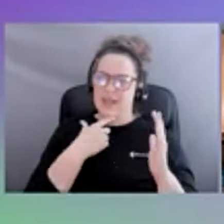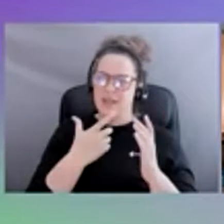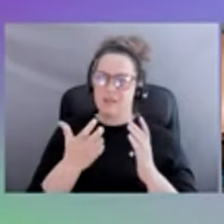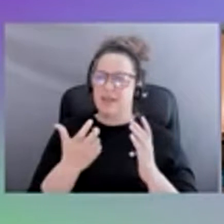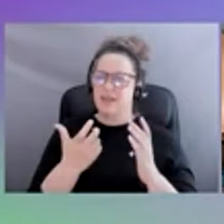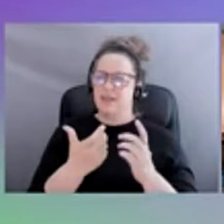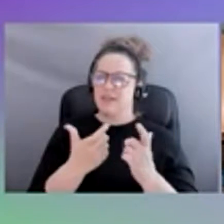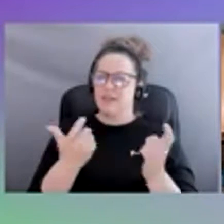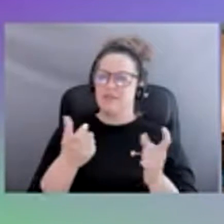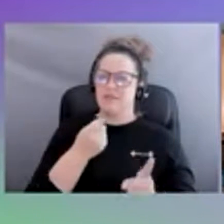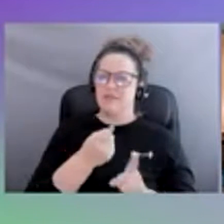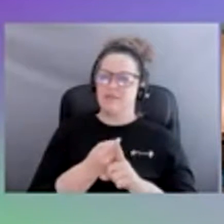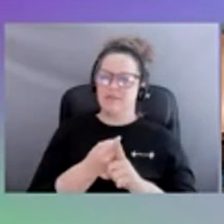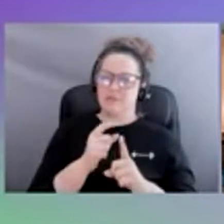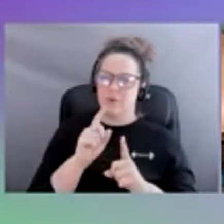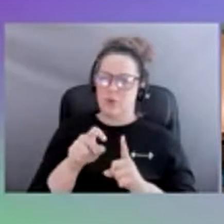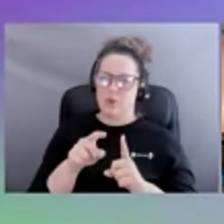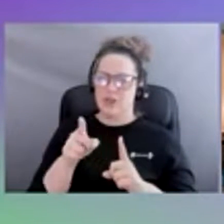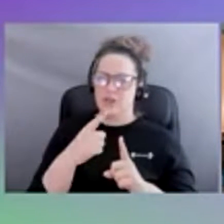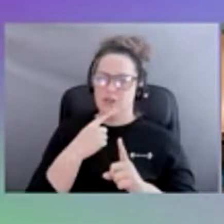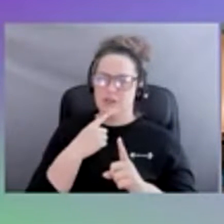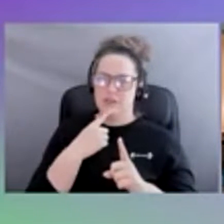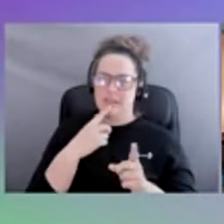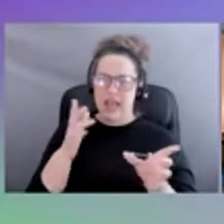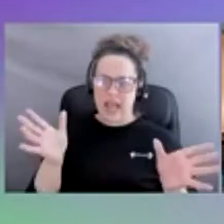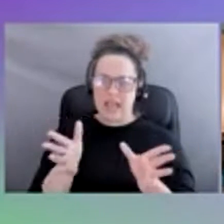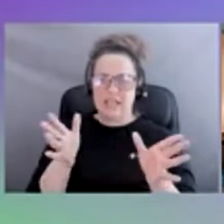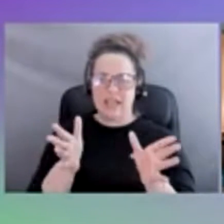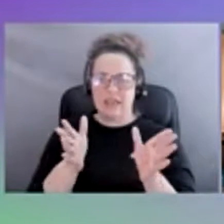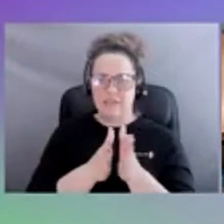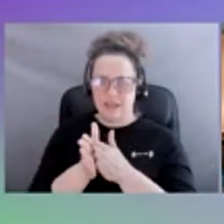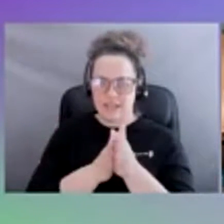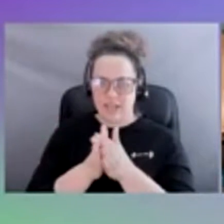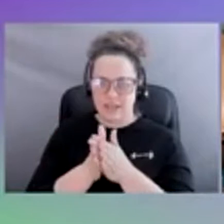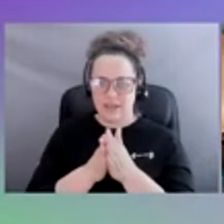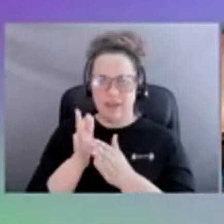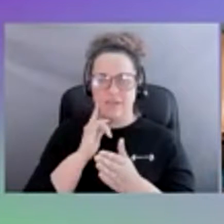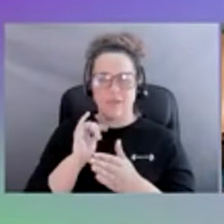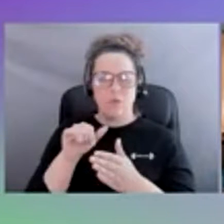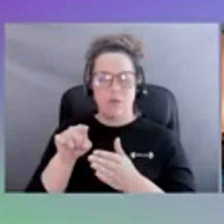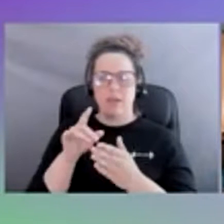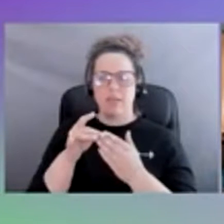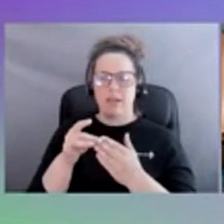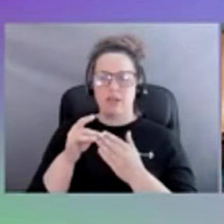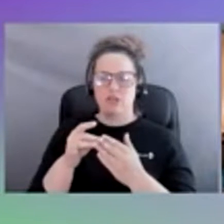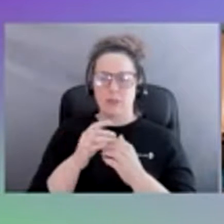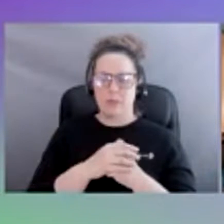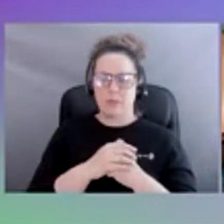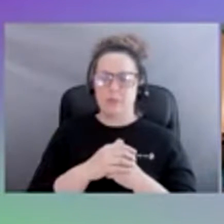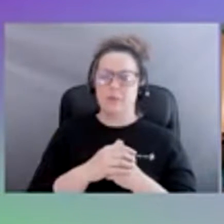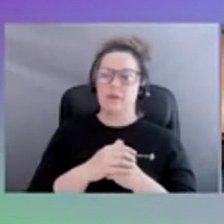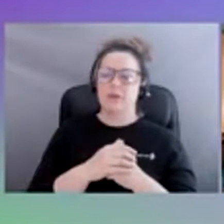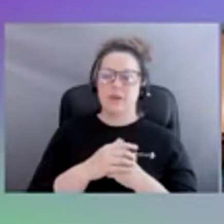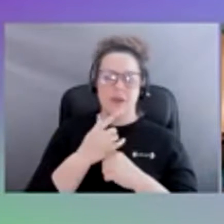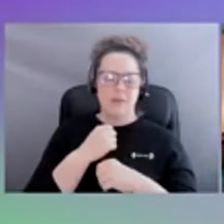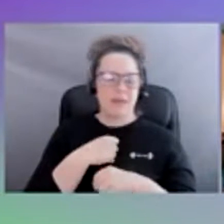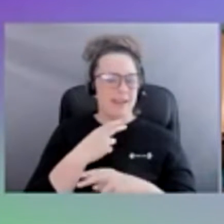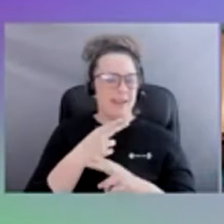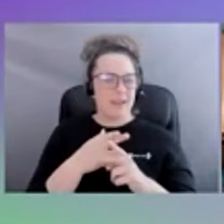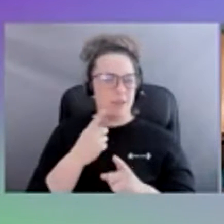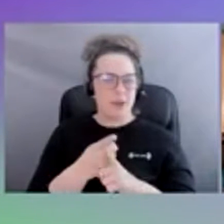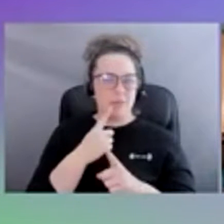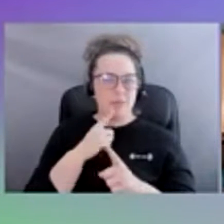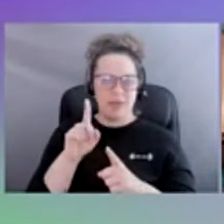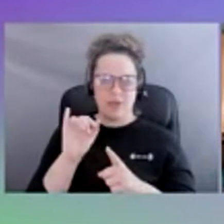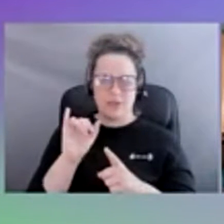takeaway. Yeah. You called it an incentive for the leadership. Yes. And I'm not going to get the name right, but there is